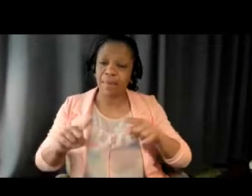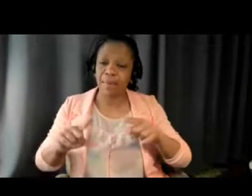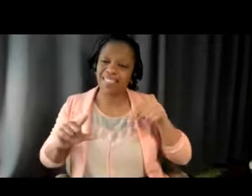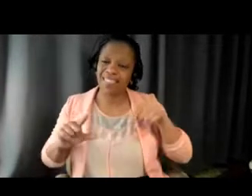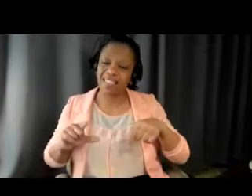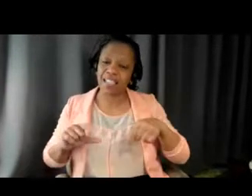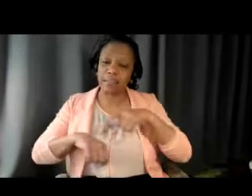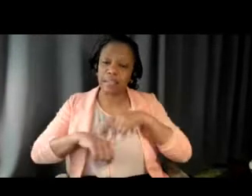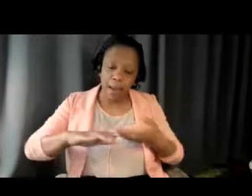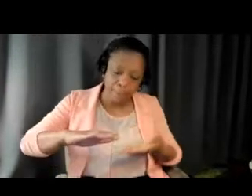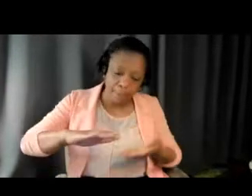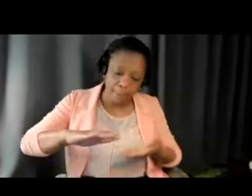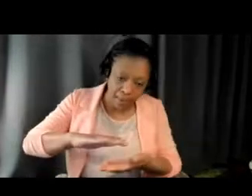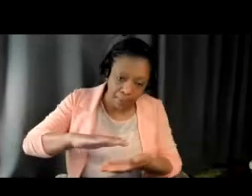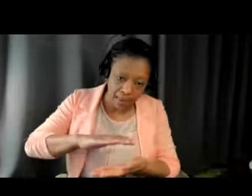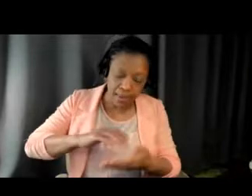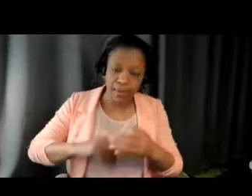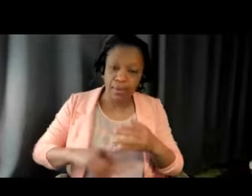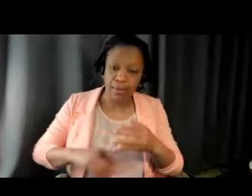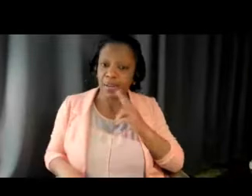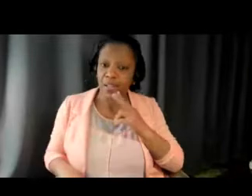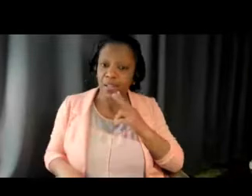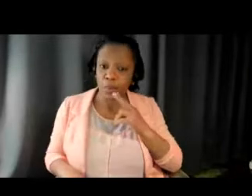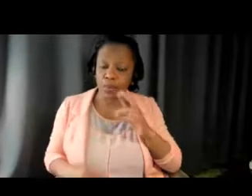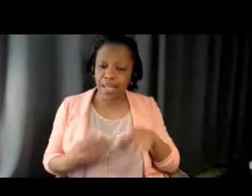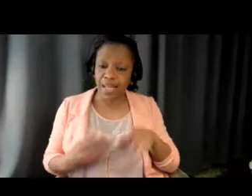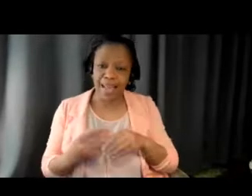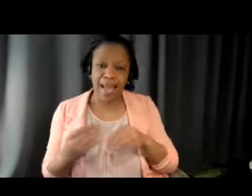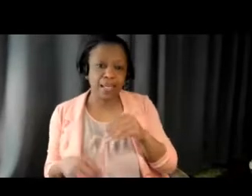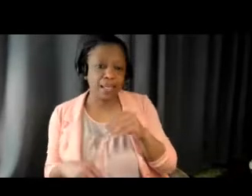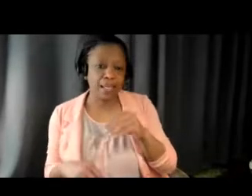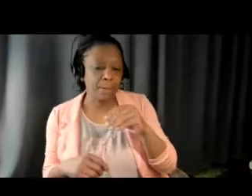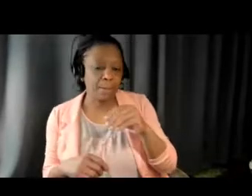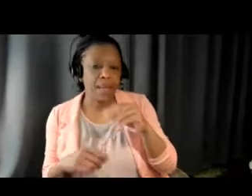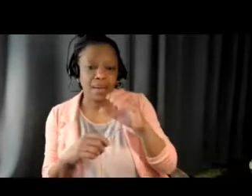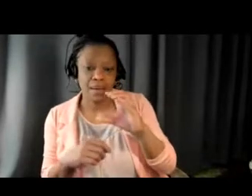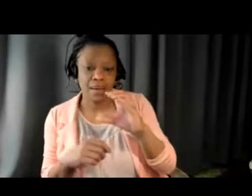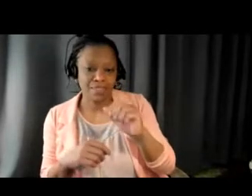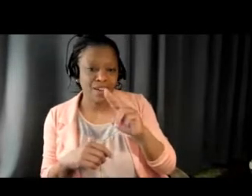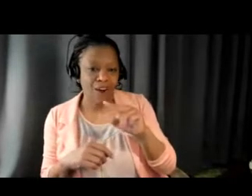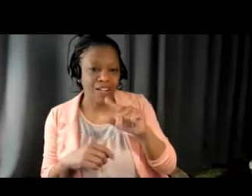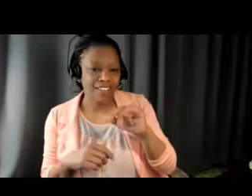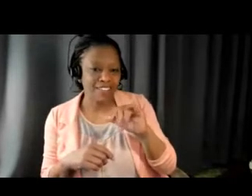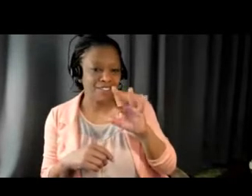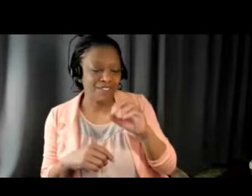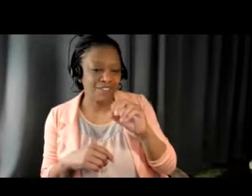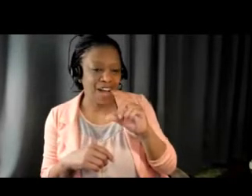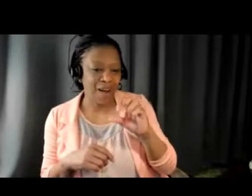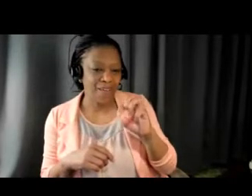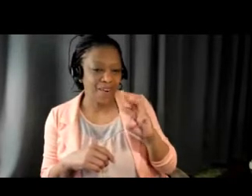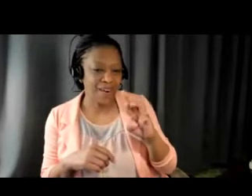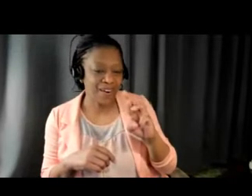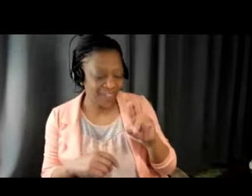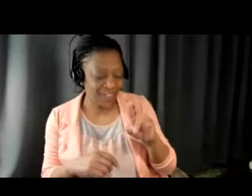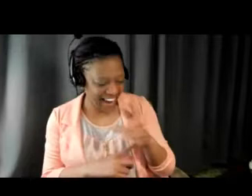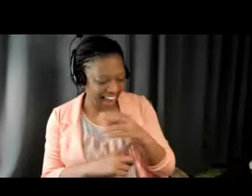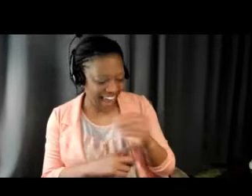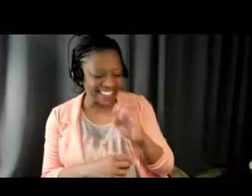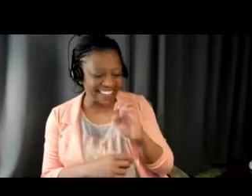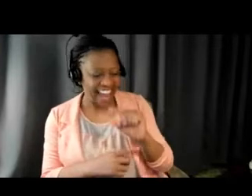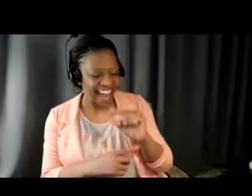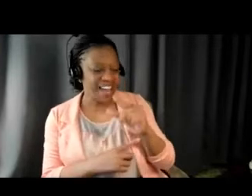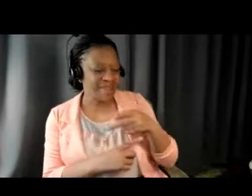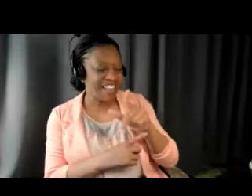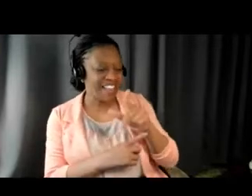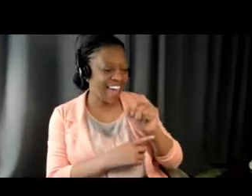Baked vegetables, and I did cauliflower and eggplant. Every family has kind of their own mix of vegetables that they might put on the dish. And then you line